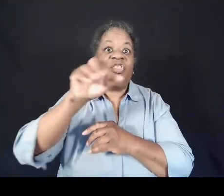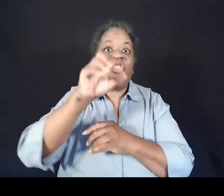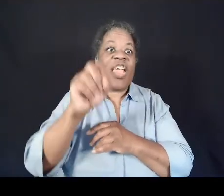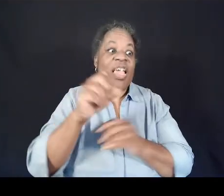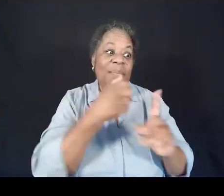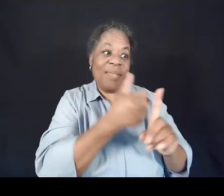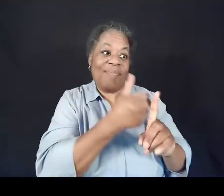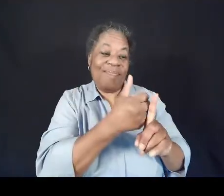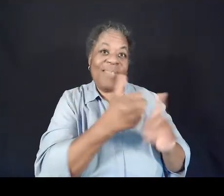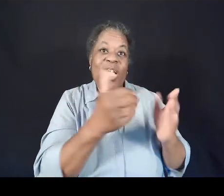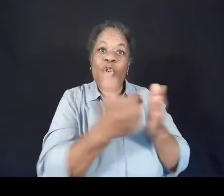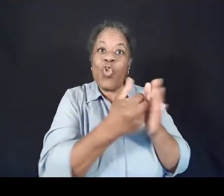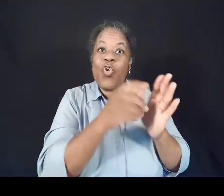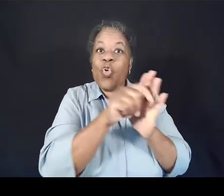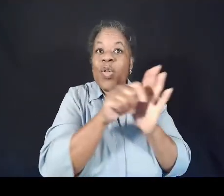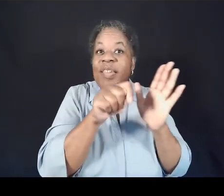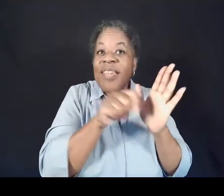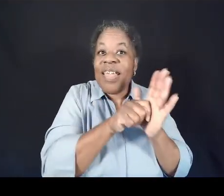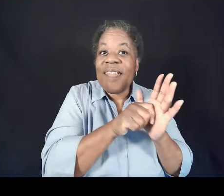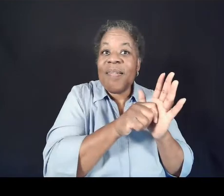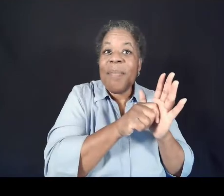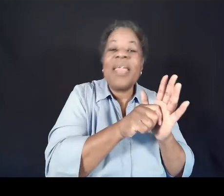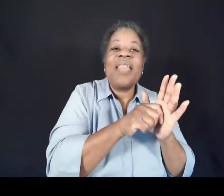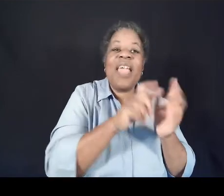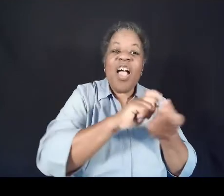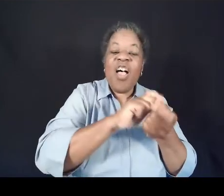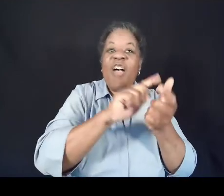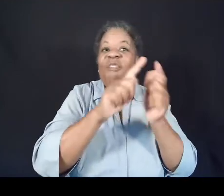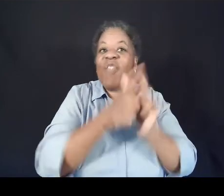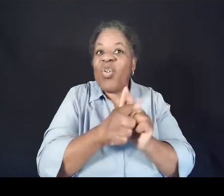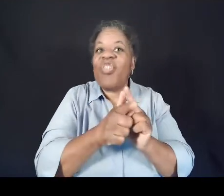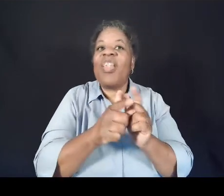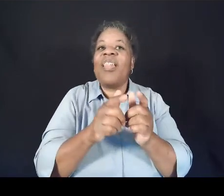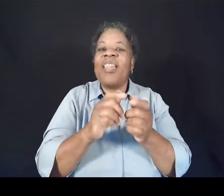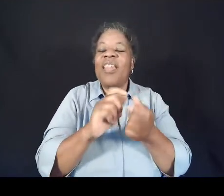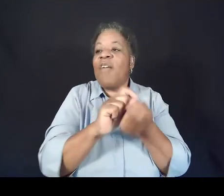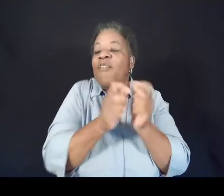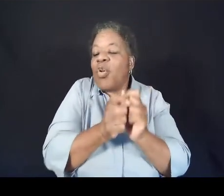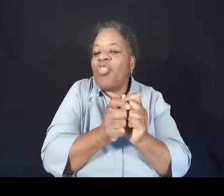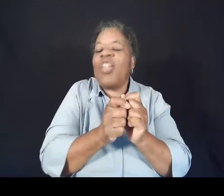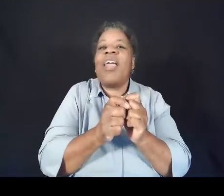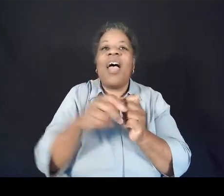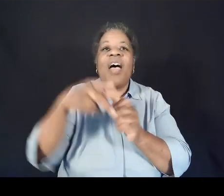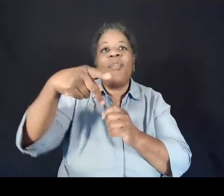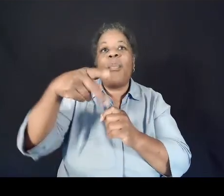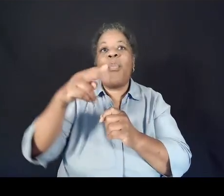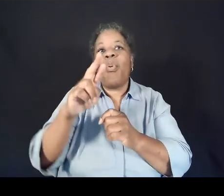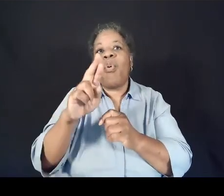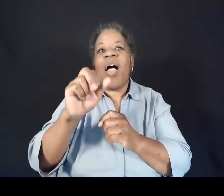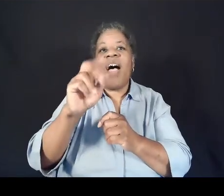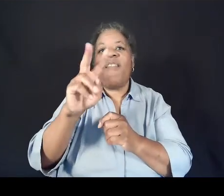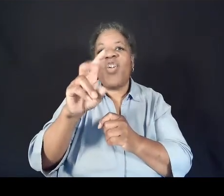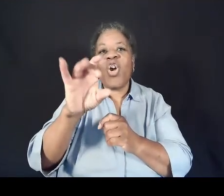Testament version of Proverbs. He's not quite as pithy, but just as practical.